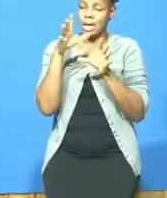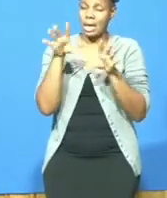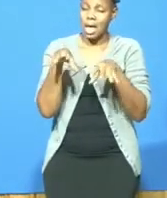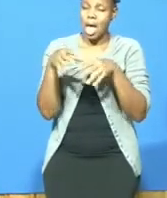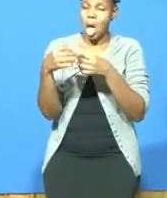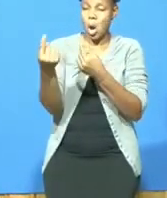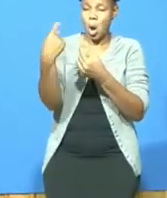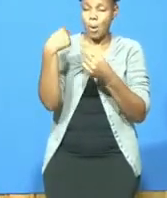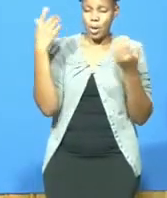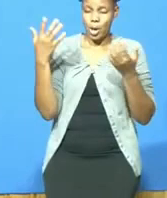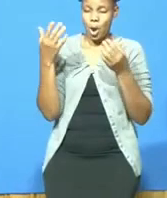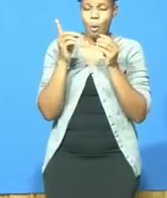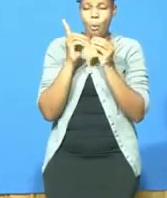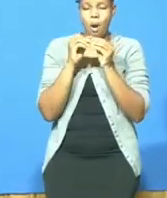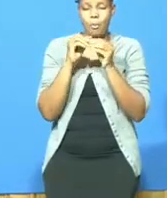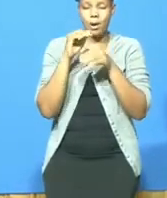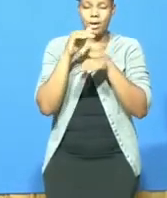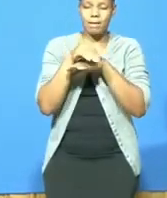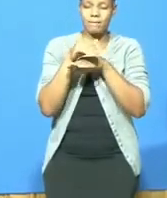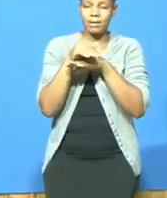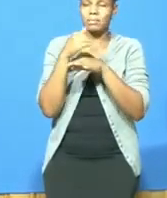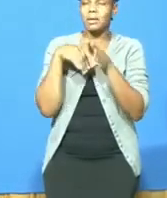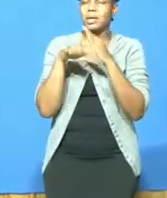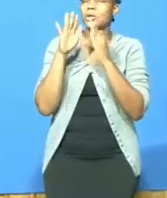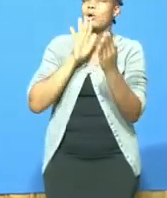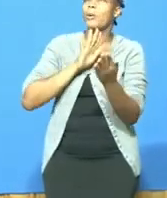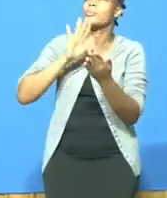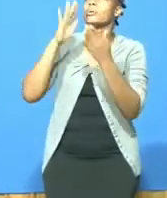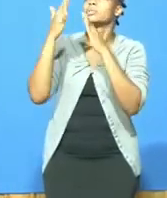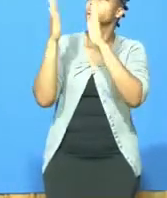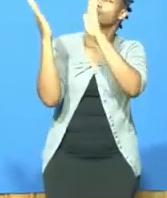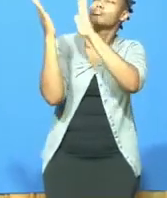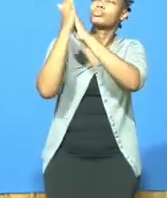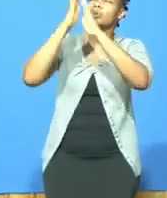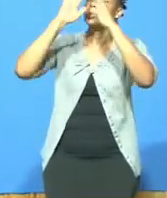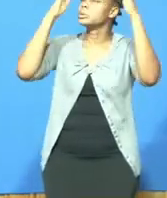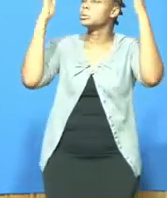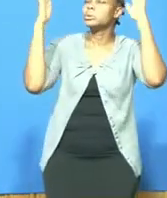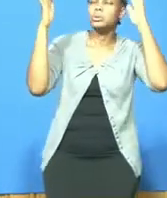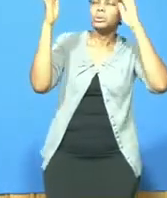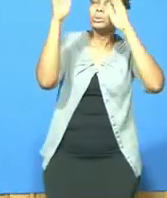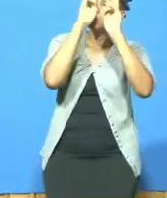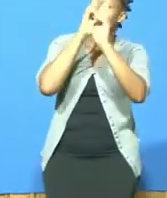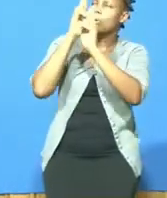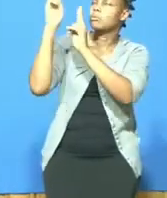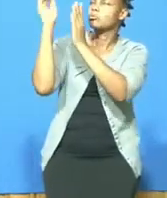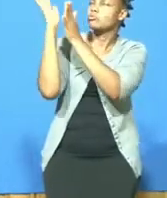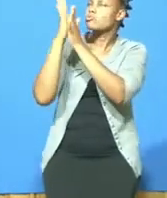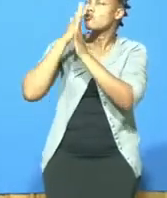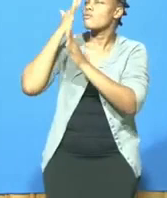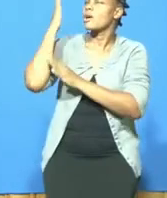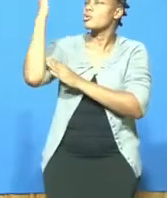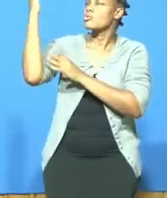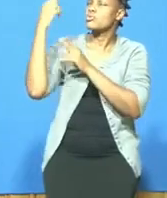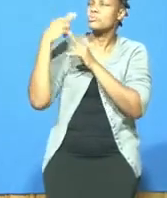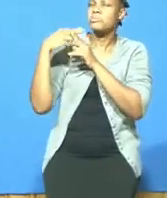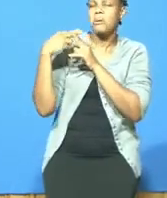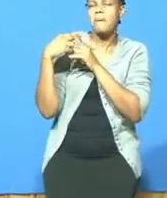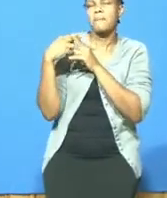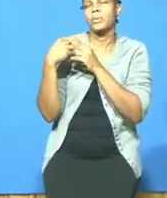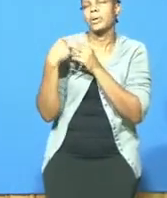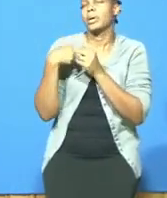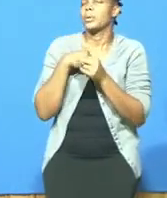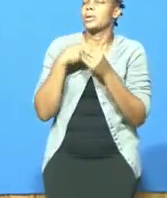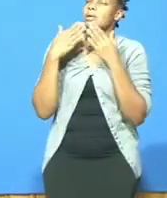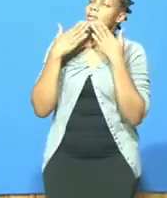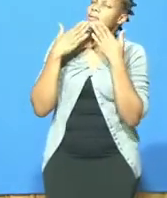evening to be in your presence, to give you praise and honor and glory. We say thanks, Father, that